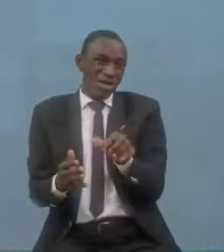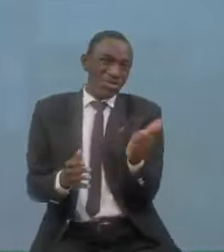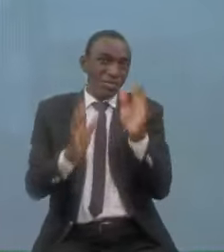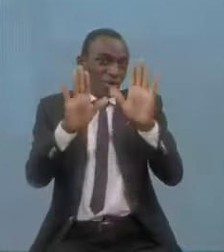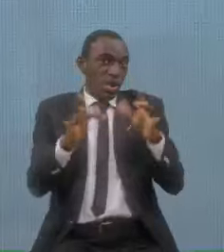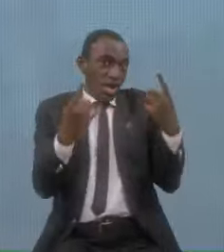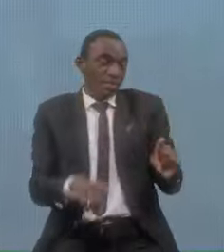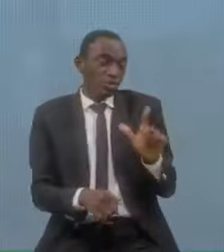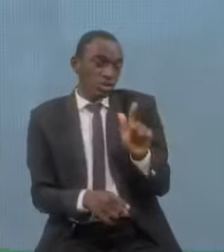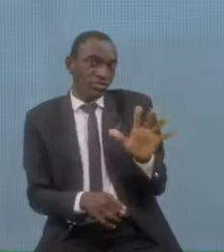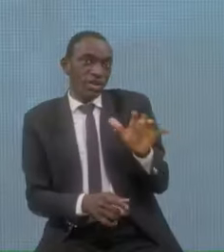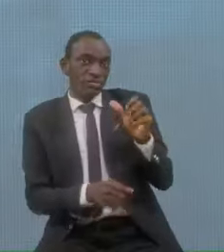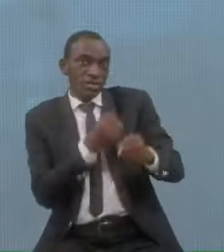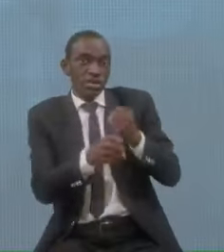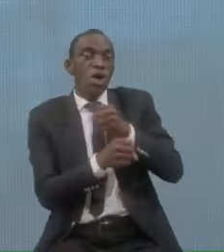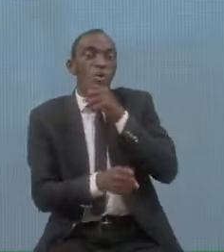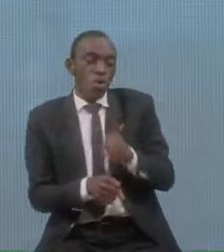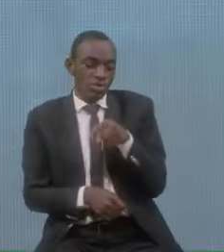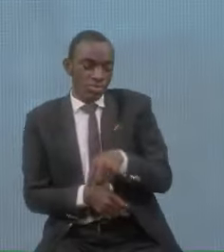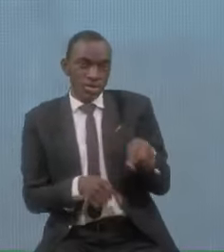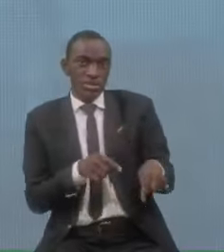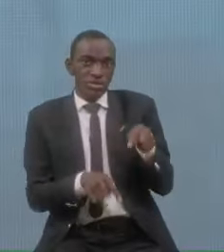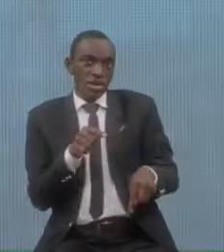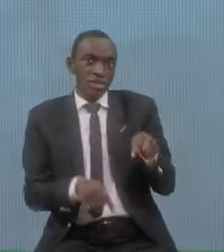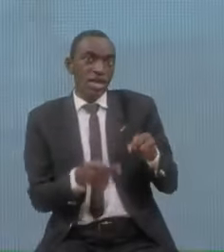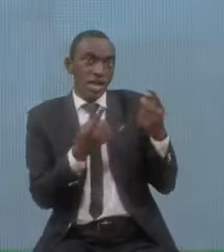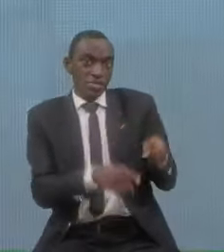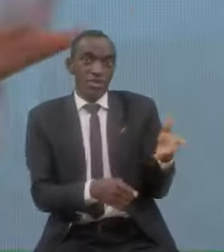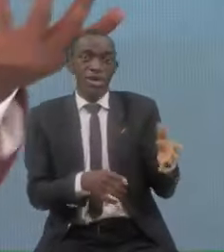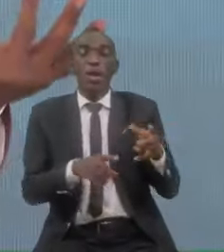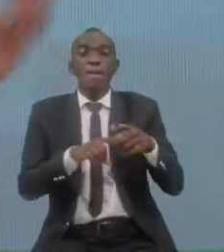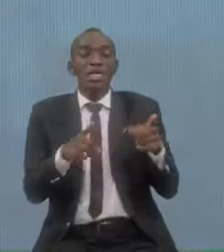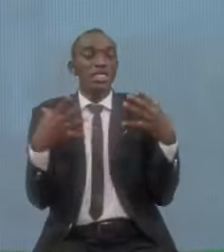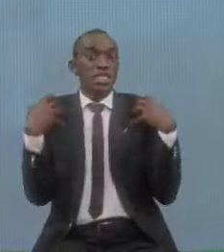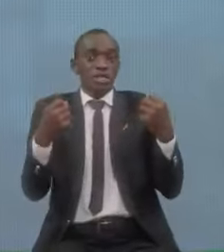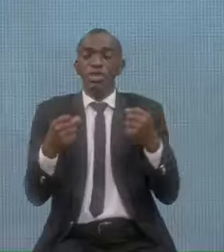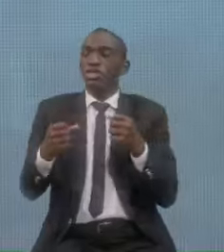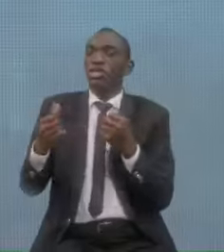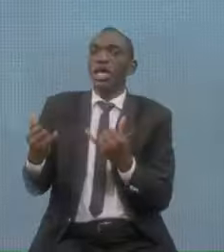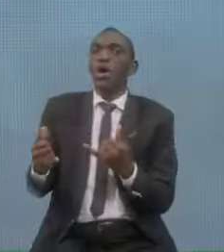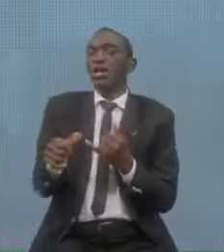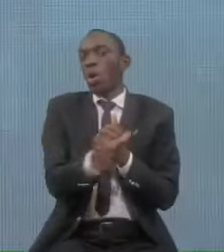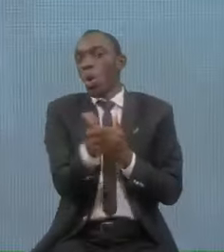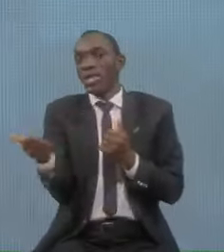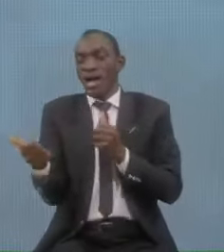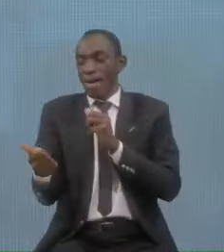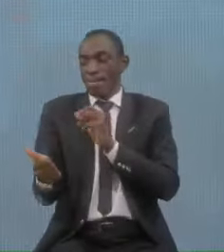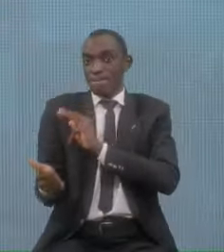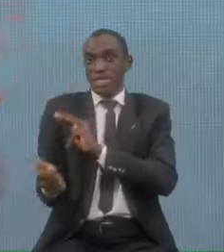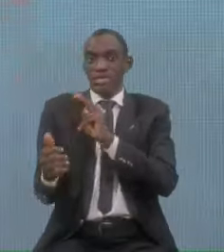healed, the ministers decided they will come together and they will ask questions,